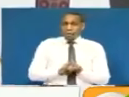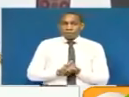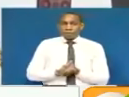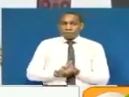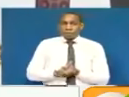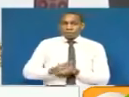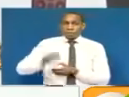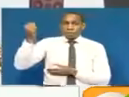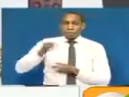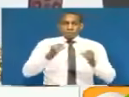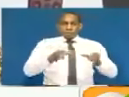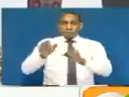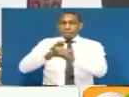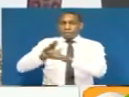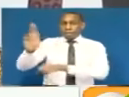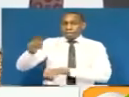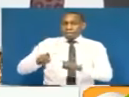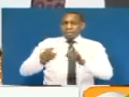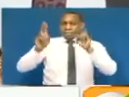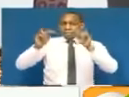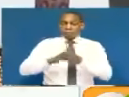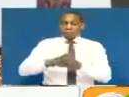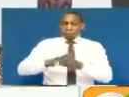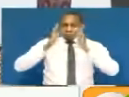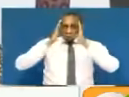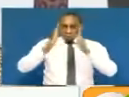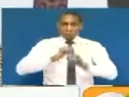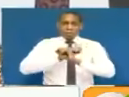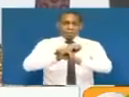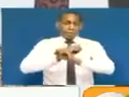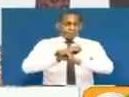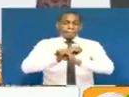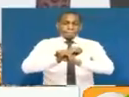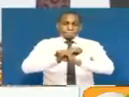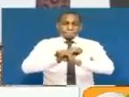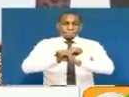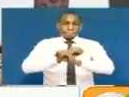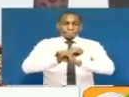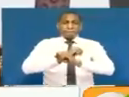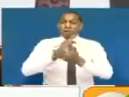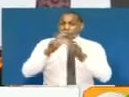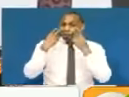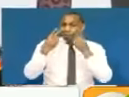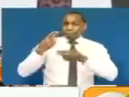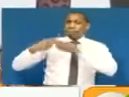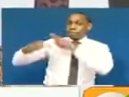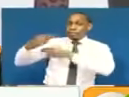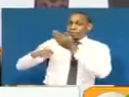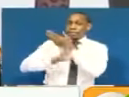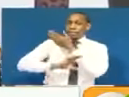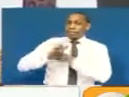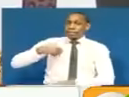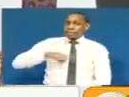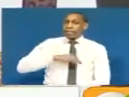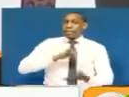plural politics in Kenya. That is something we are committed to safeguard. We have seen in the history of our